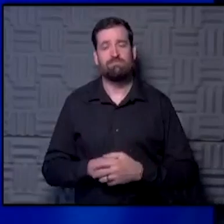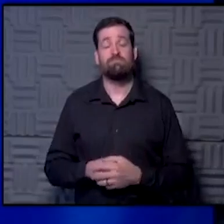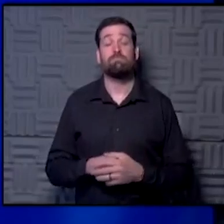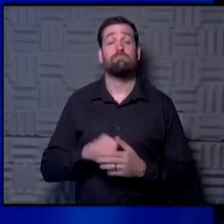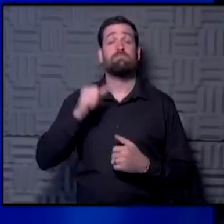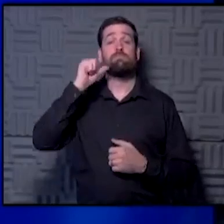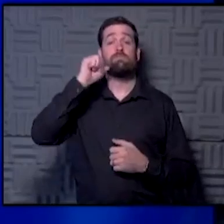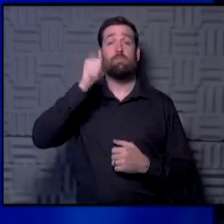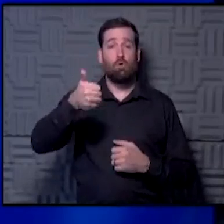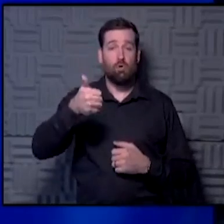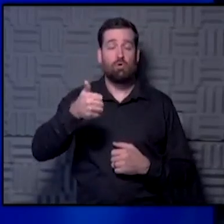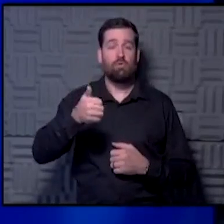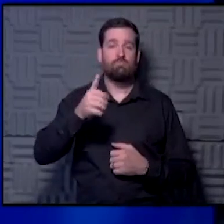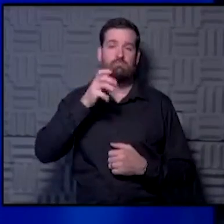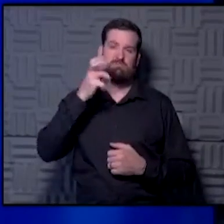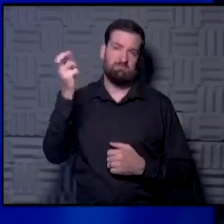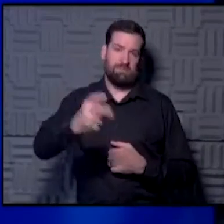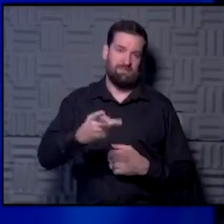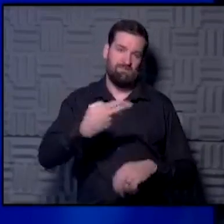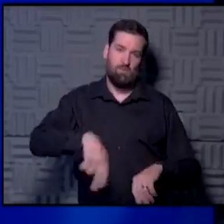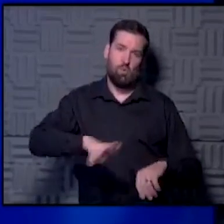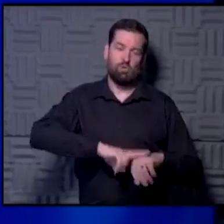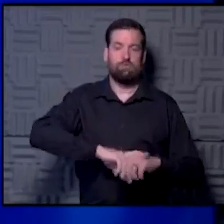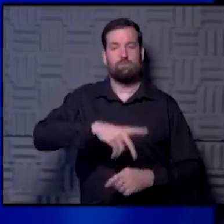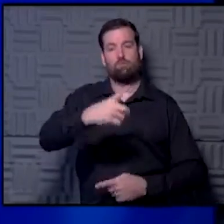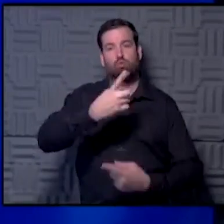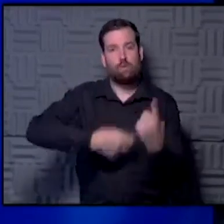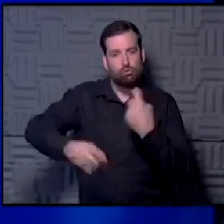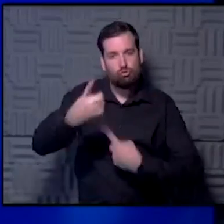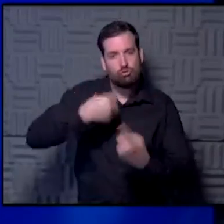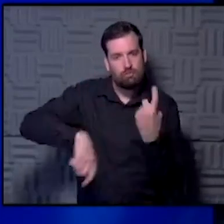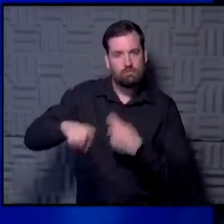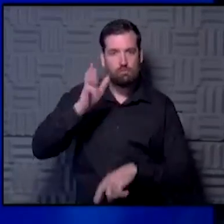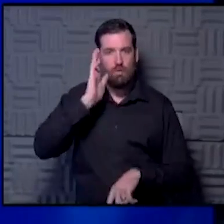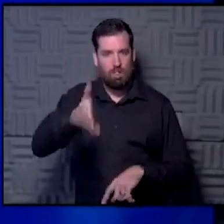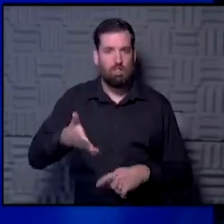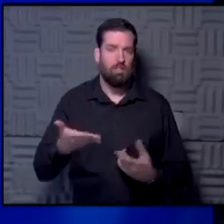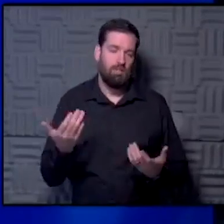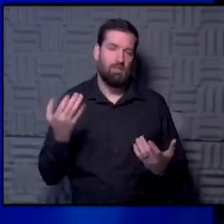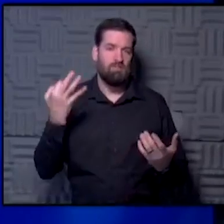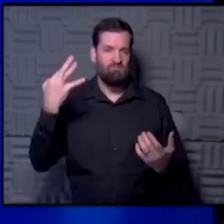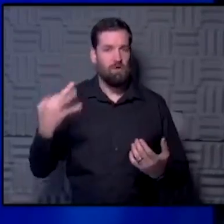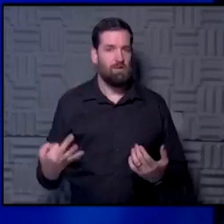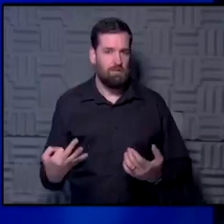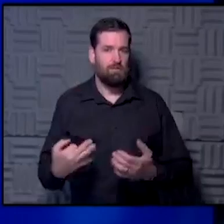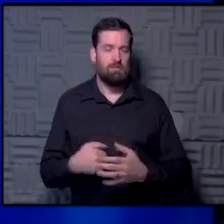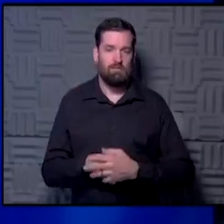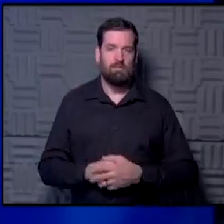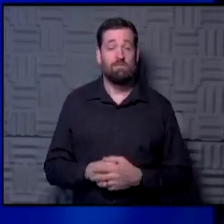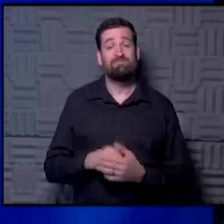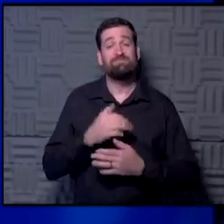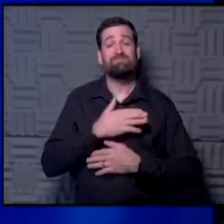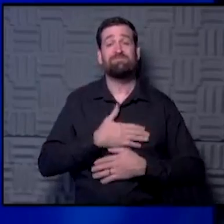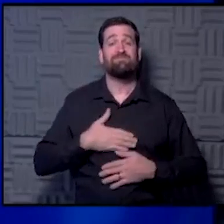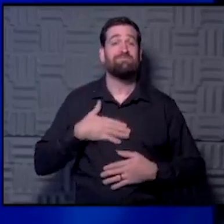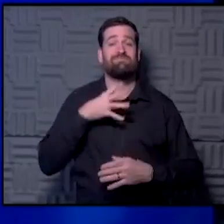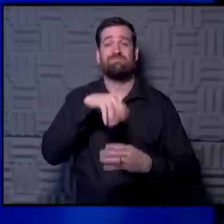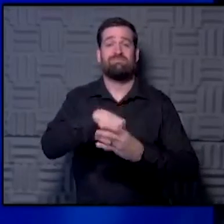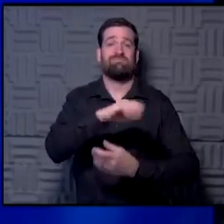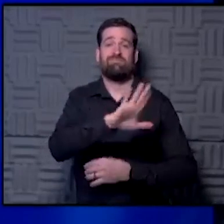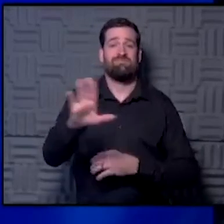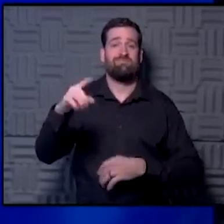So tomorrow we'll be back, and of course questions. We'll be taking some questions on Friday, and we appreciate being a part of